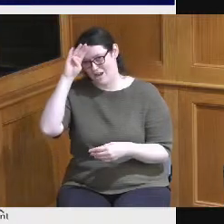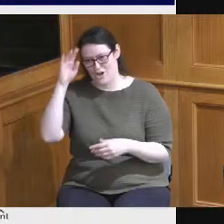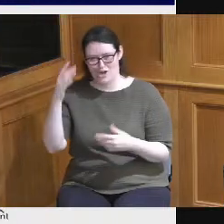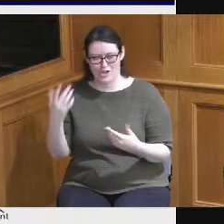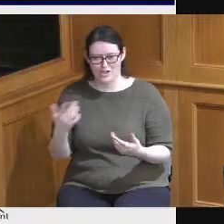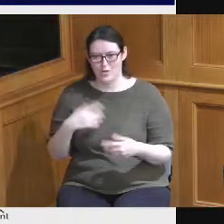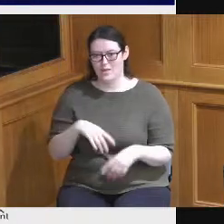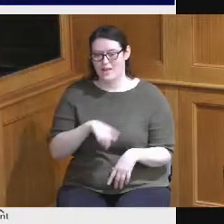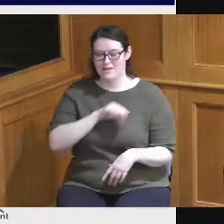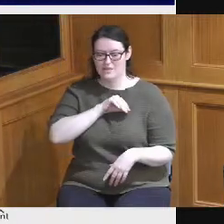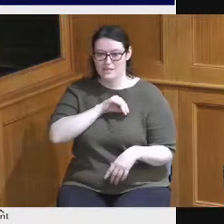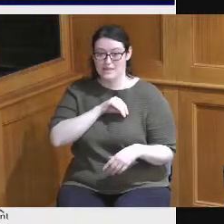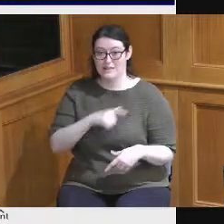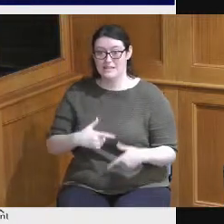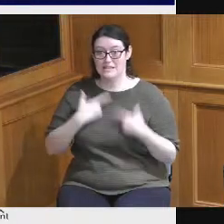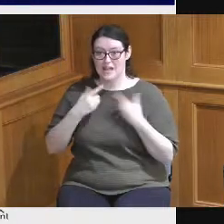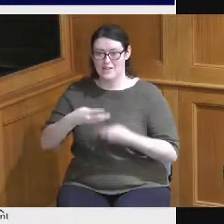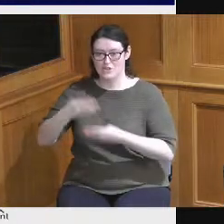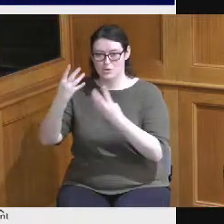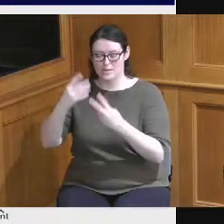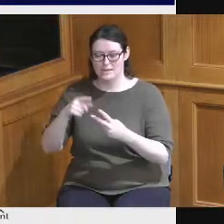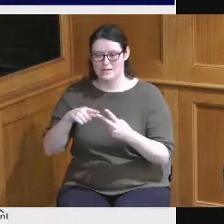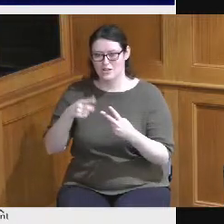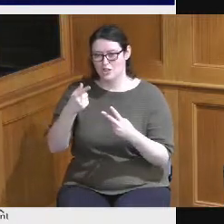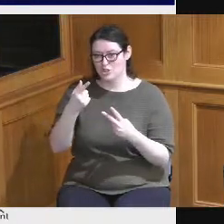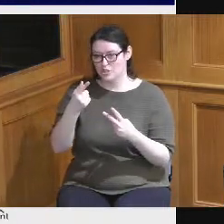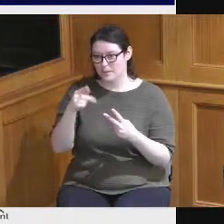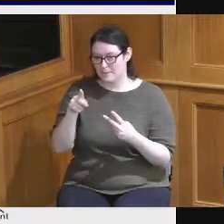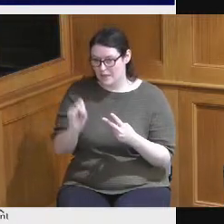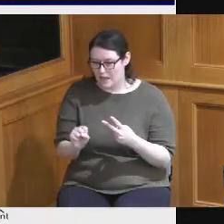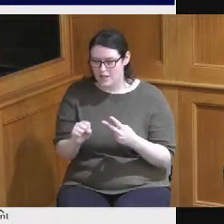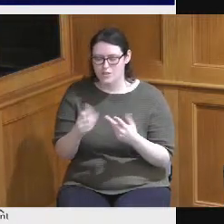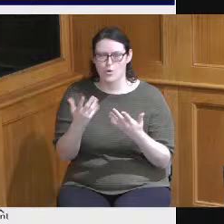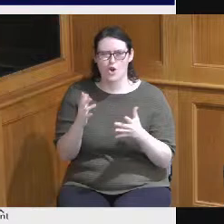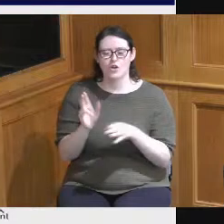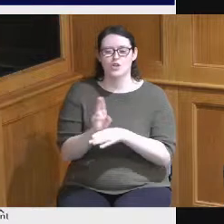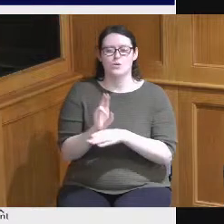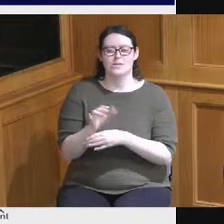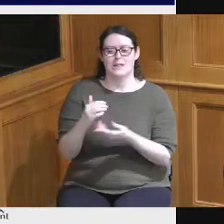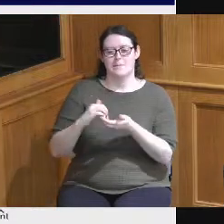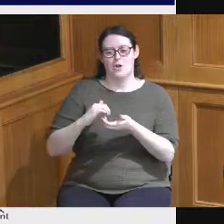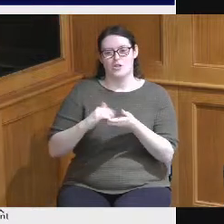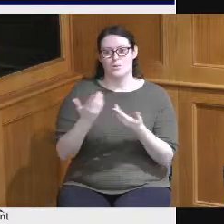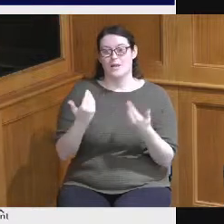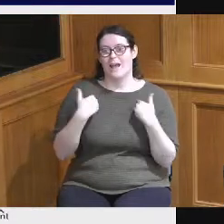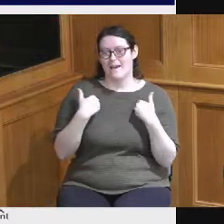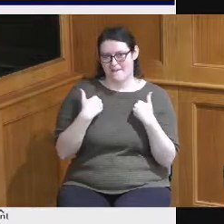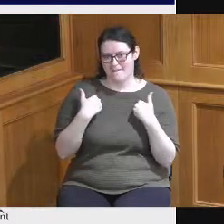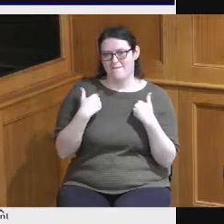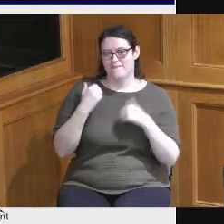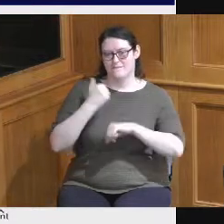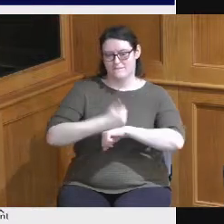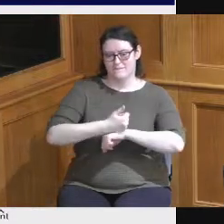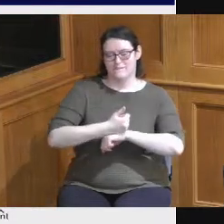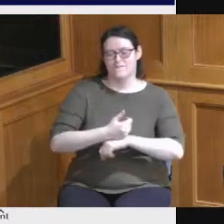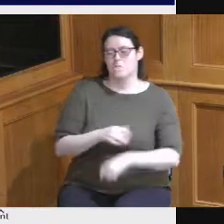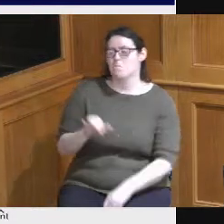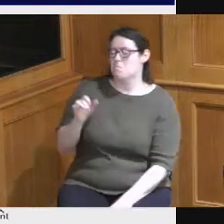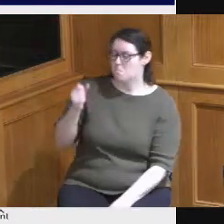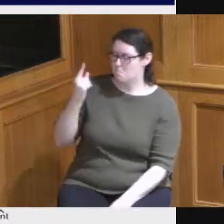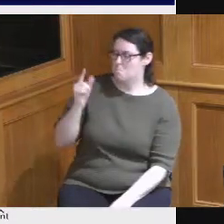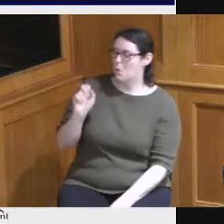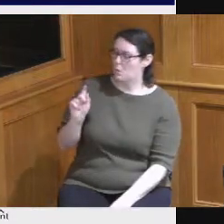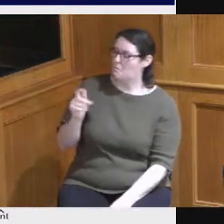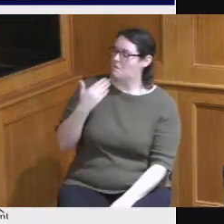body cameras, GPS locations, things like that. So leveraging the existing partnership that they have with those organizations. Okay, thank